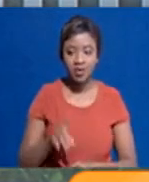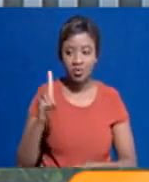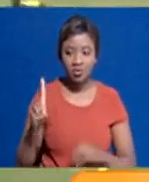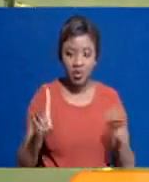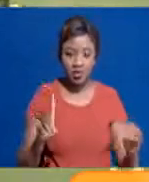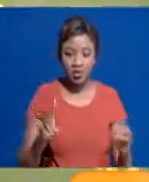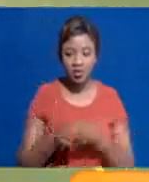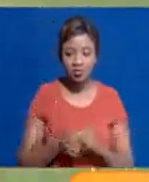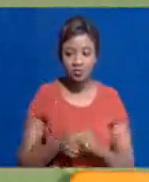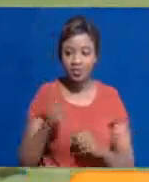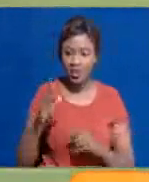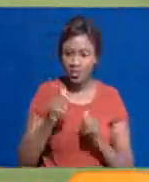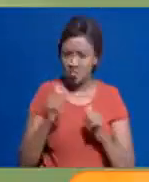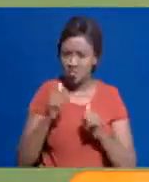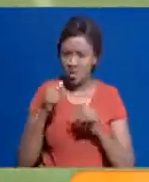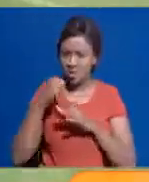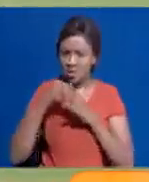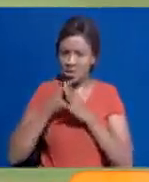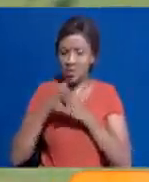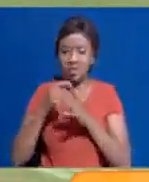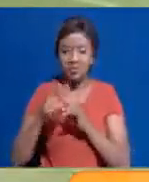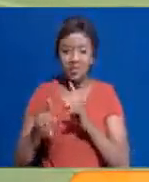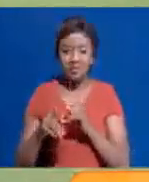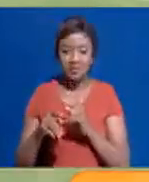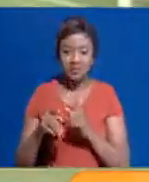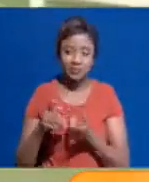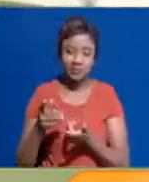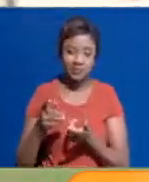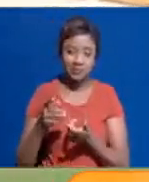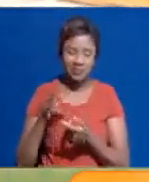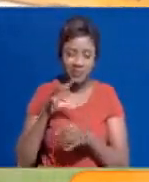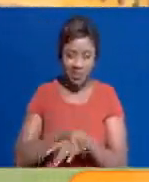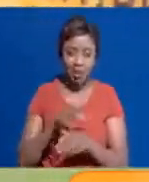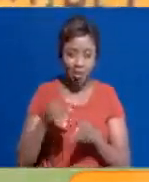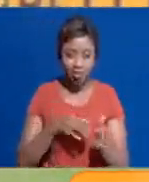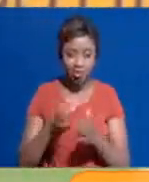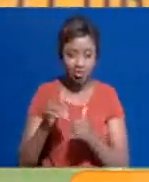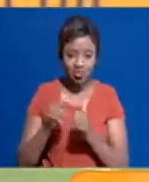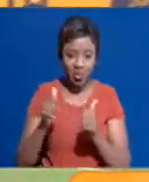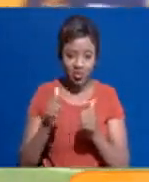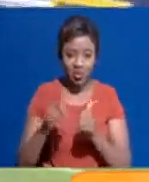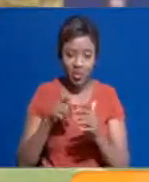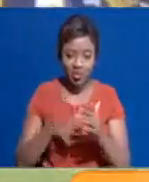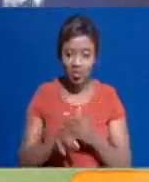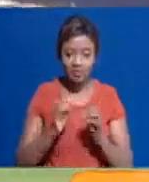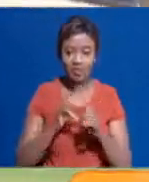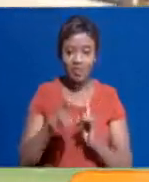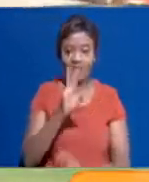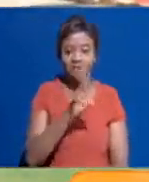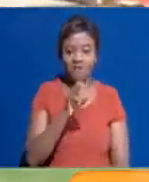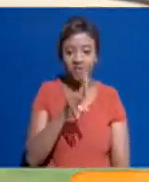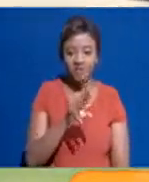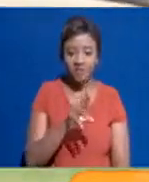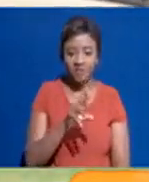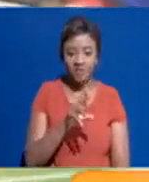Ingwe started the match on a high note, but never really converted the chances coming their way. Forward Jaffrey Owiti put the Premier